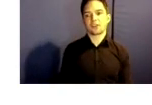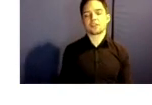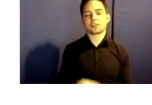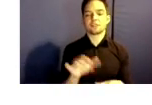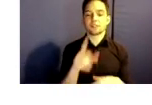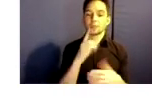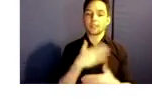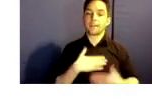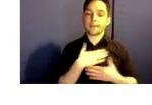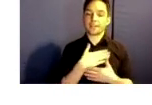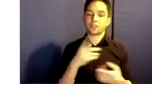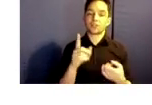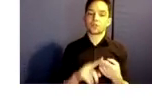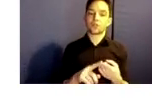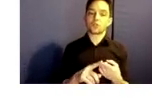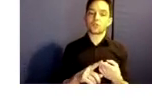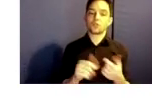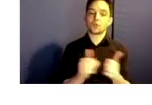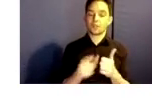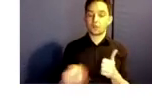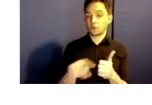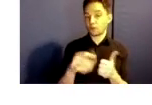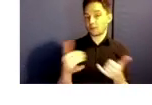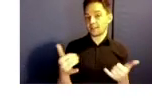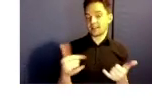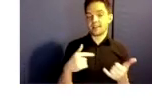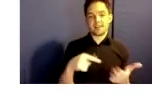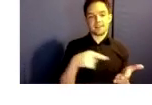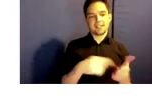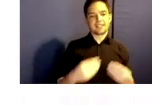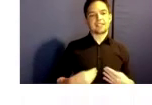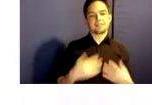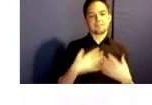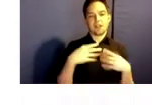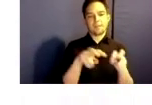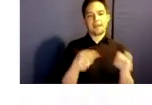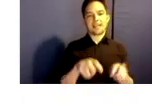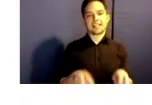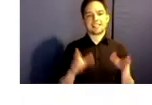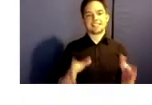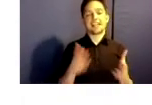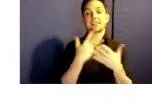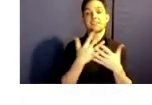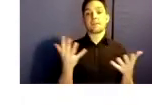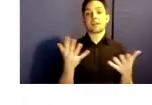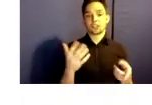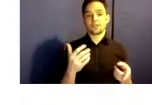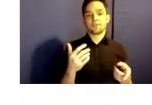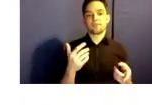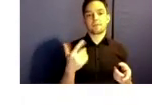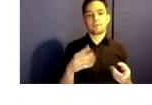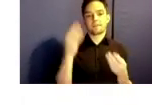to be with you today with this inspiring panelist, and thank you very much to my colleague Hoda for this